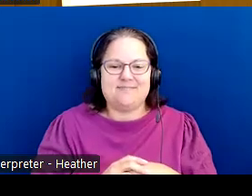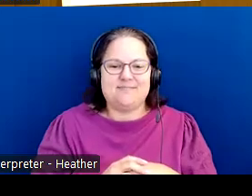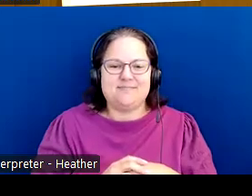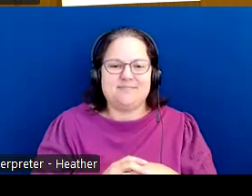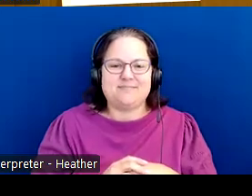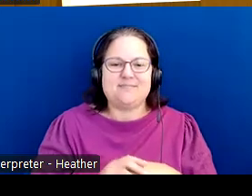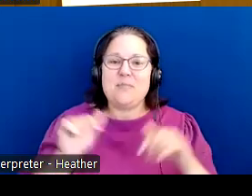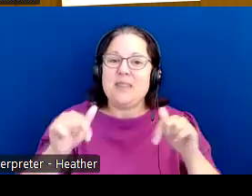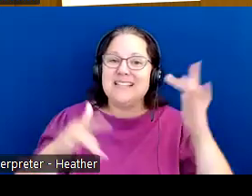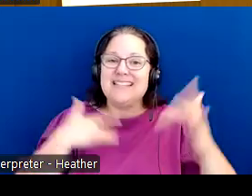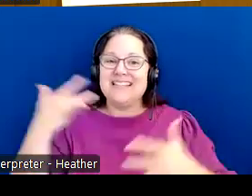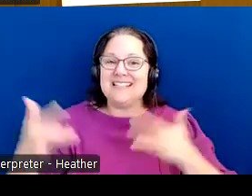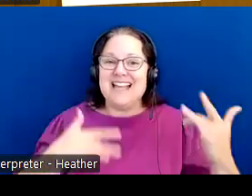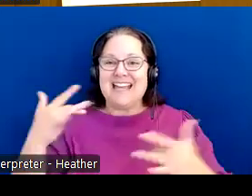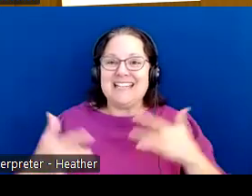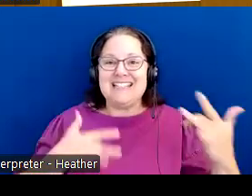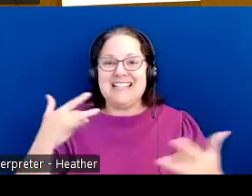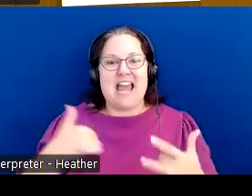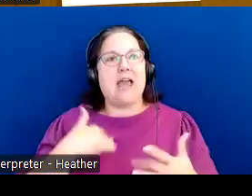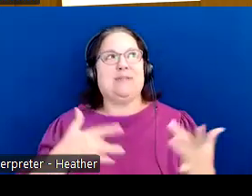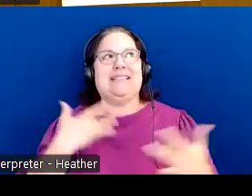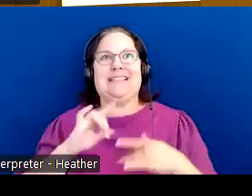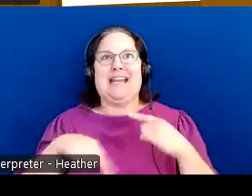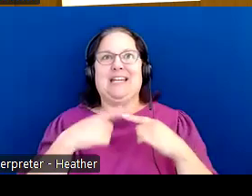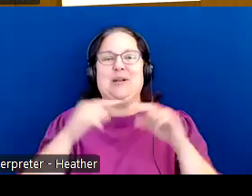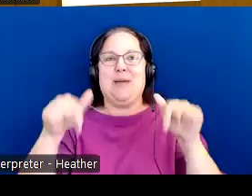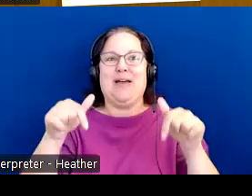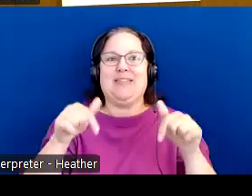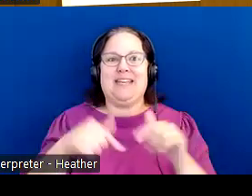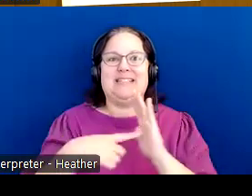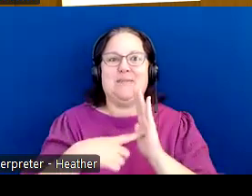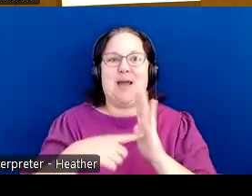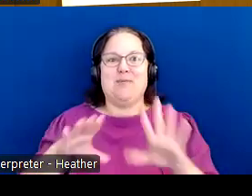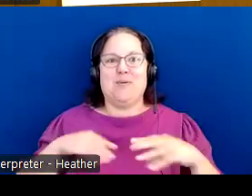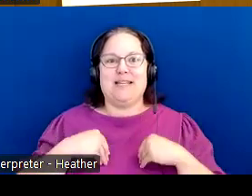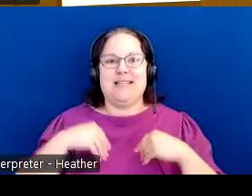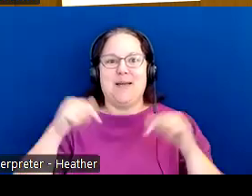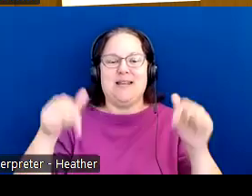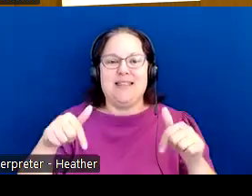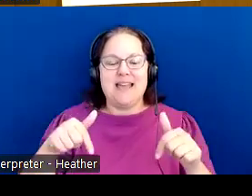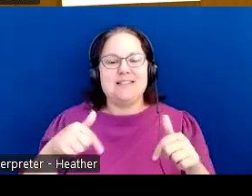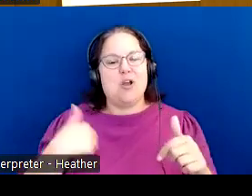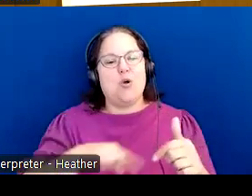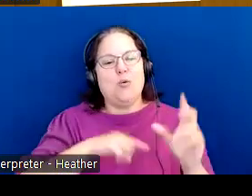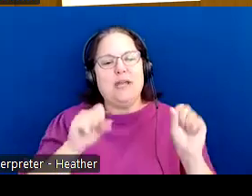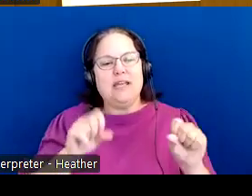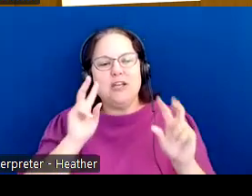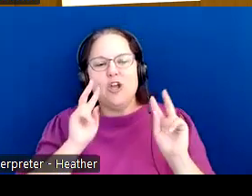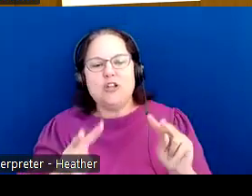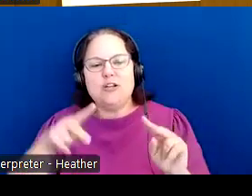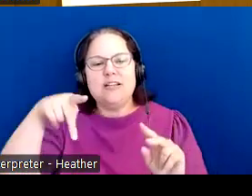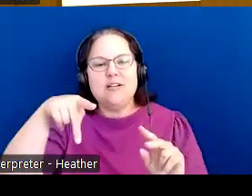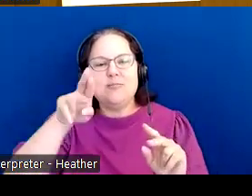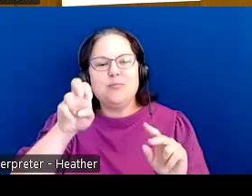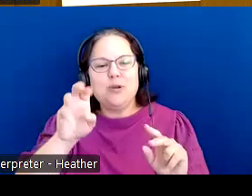This is exciting. I was excited about this model when we started adopting it, where we finally got to look at premorbid risk factors, whether it's